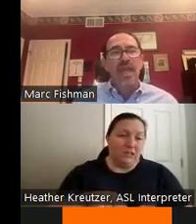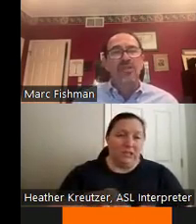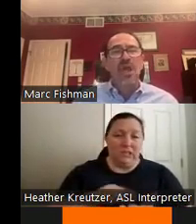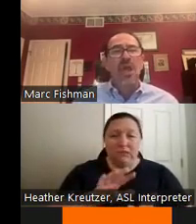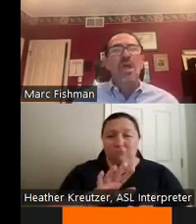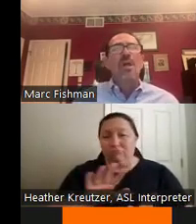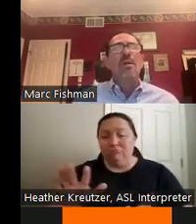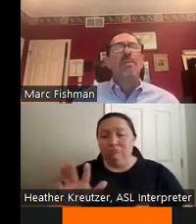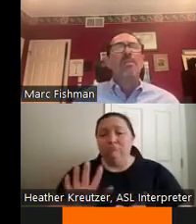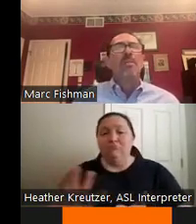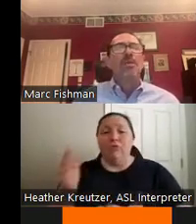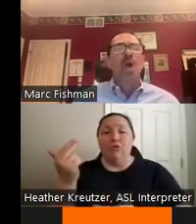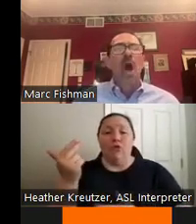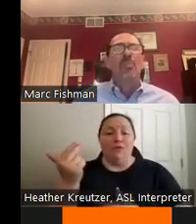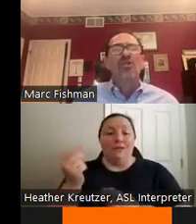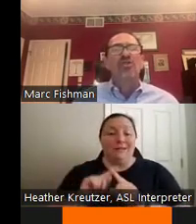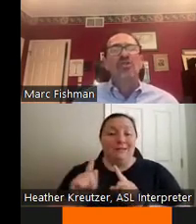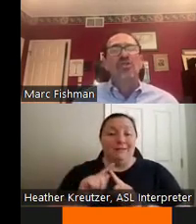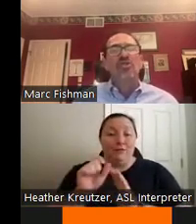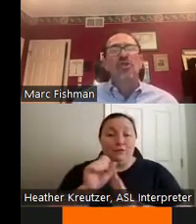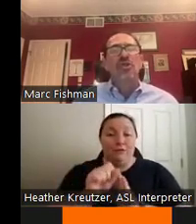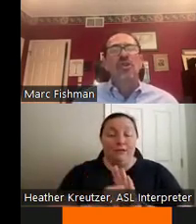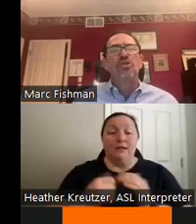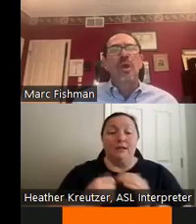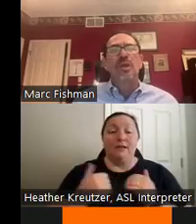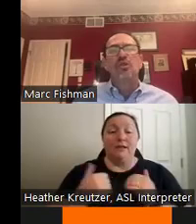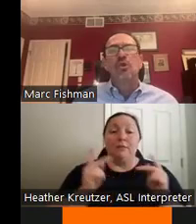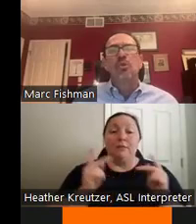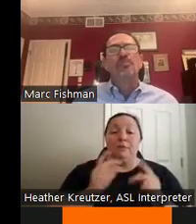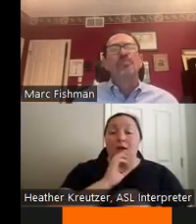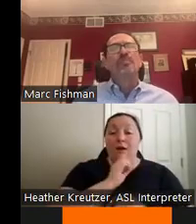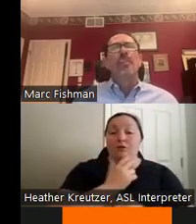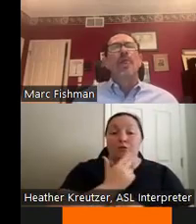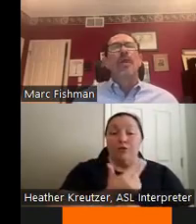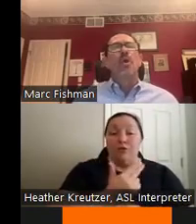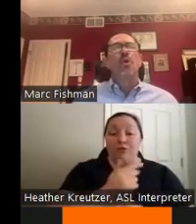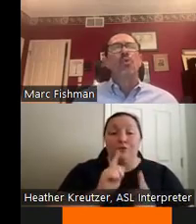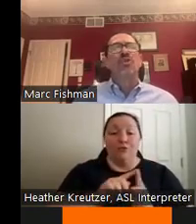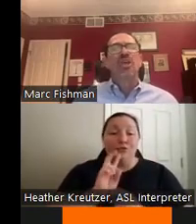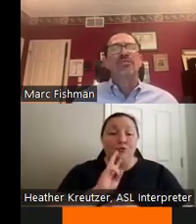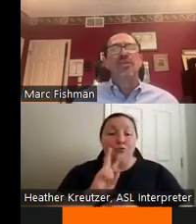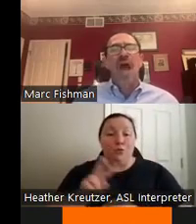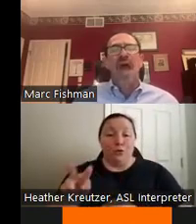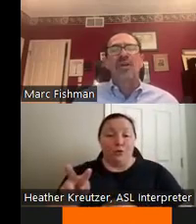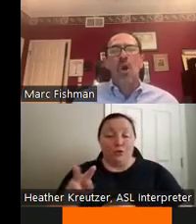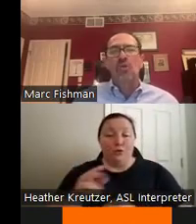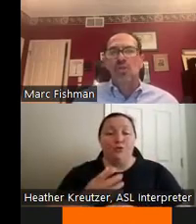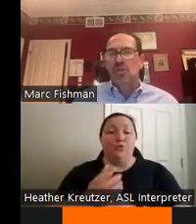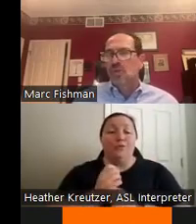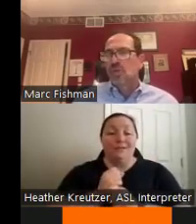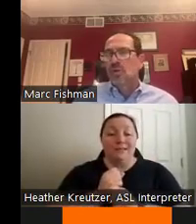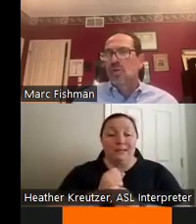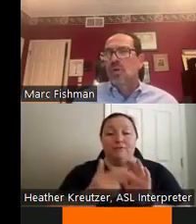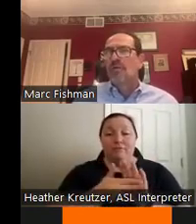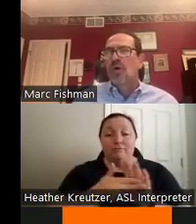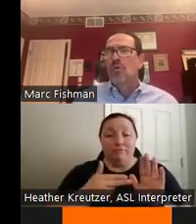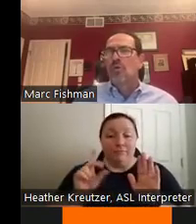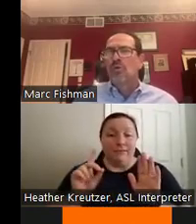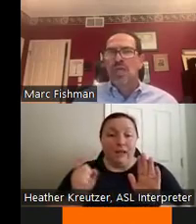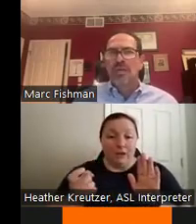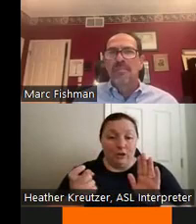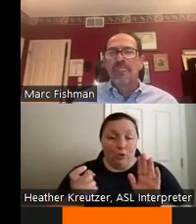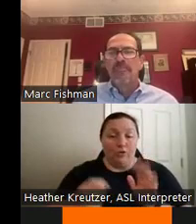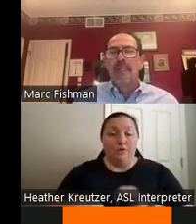different states. Young patients ages 13 to 22 who received a diagnosis